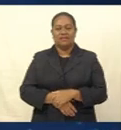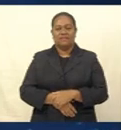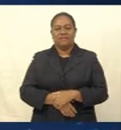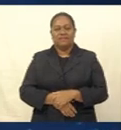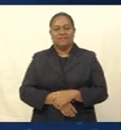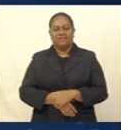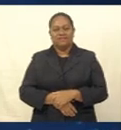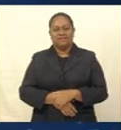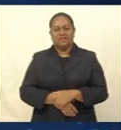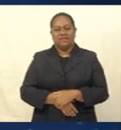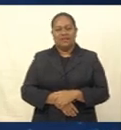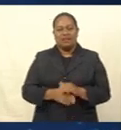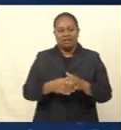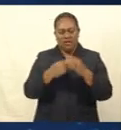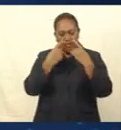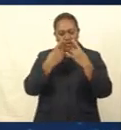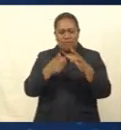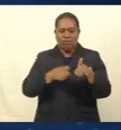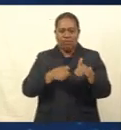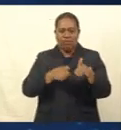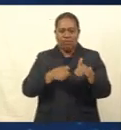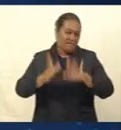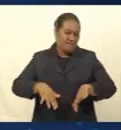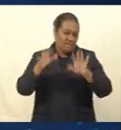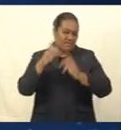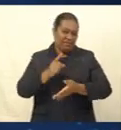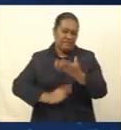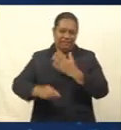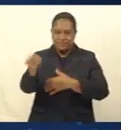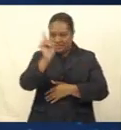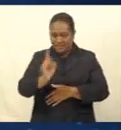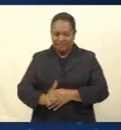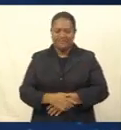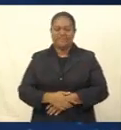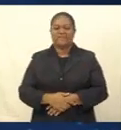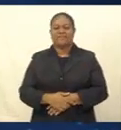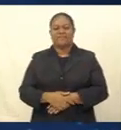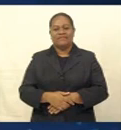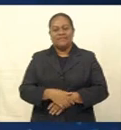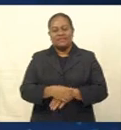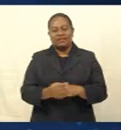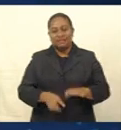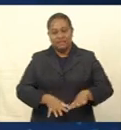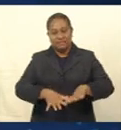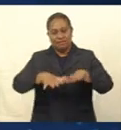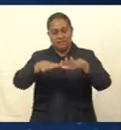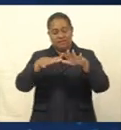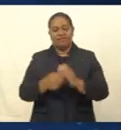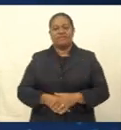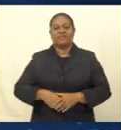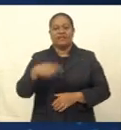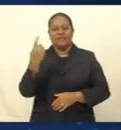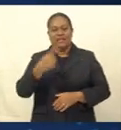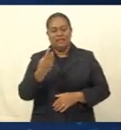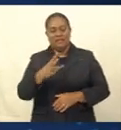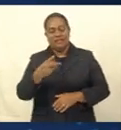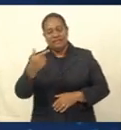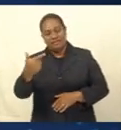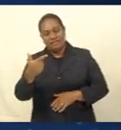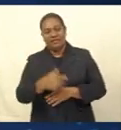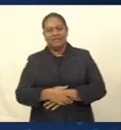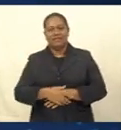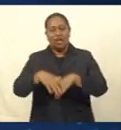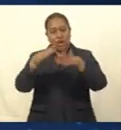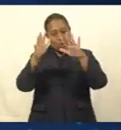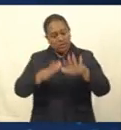swells, poor visibility in areas of heavy rain and thunderstorms. Turning to the tides, the next high tide is at 11:37 tonight,